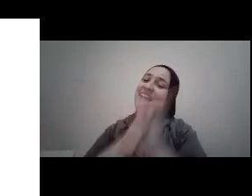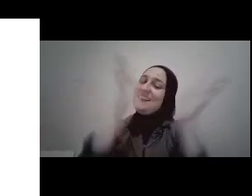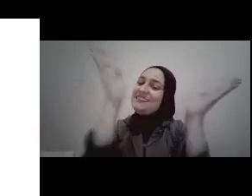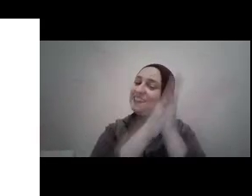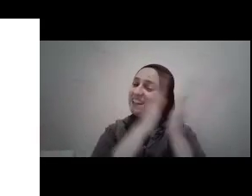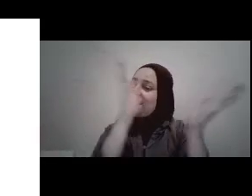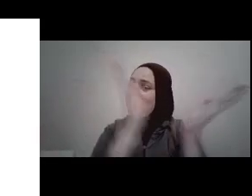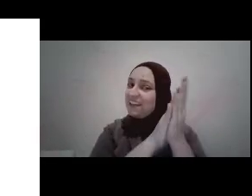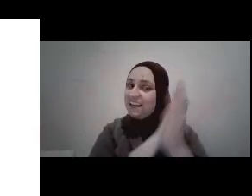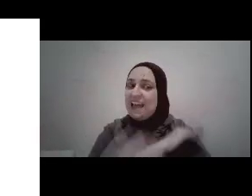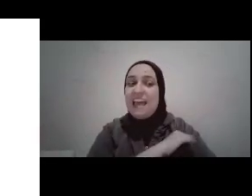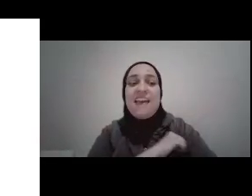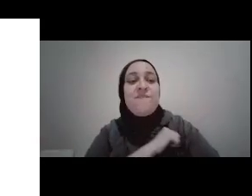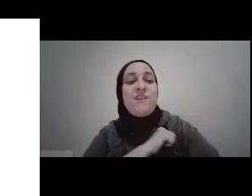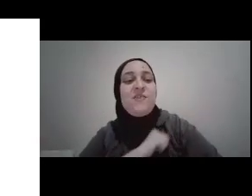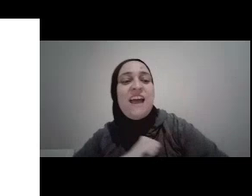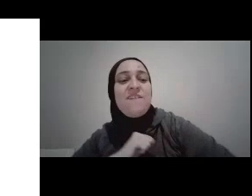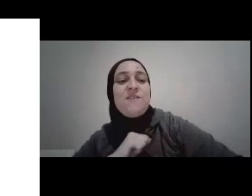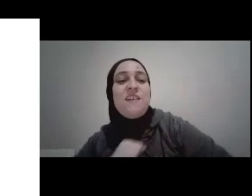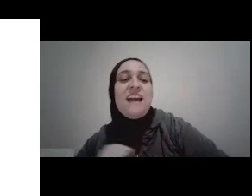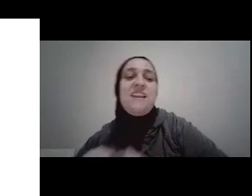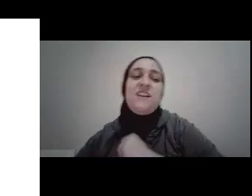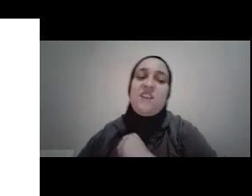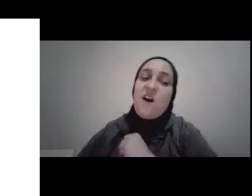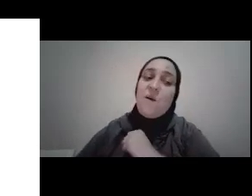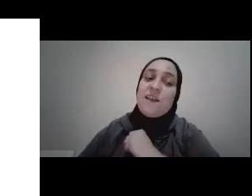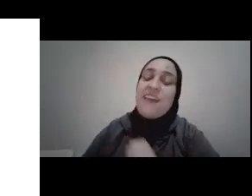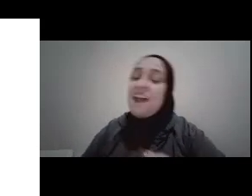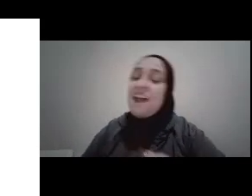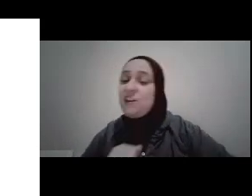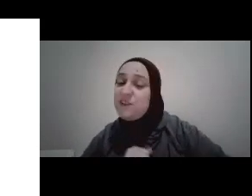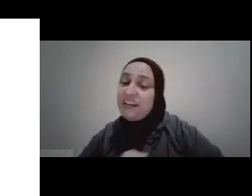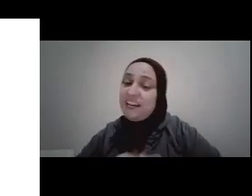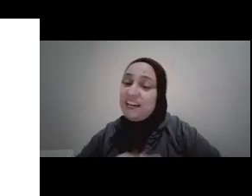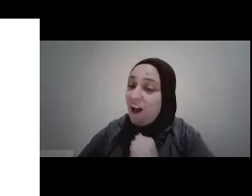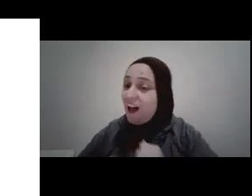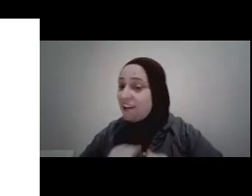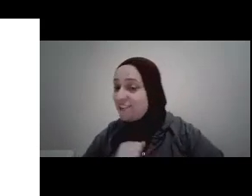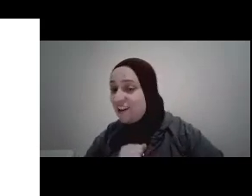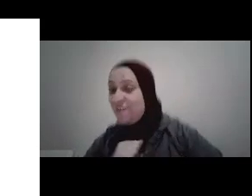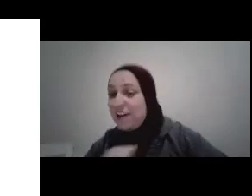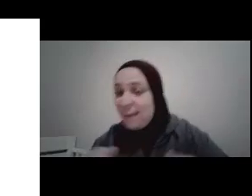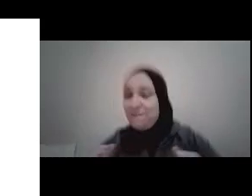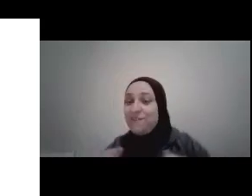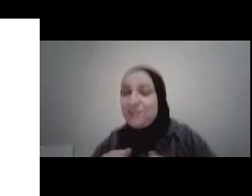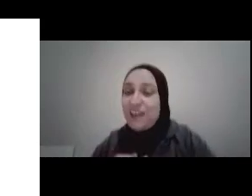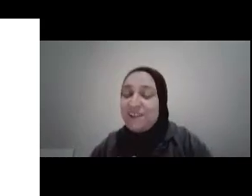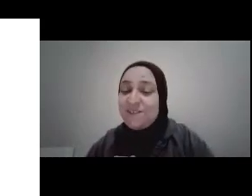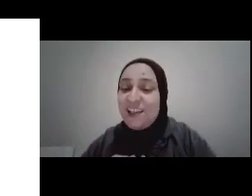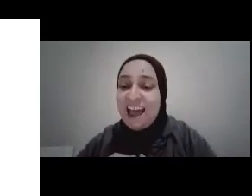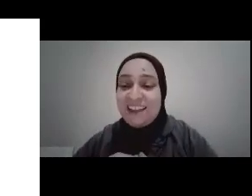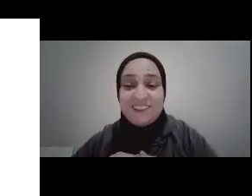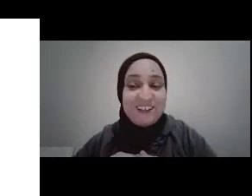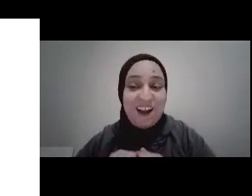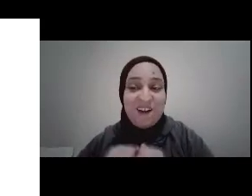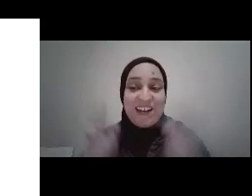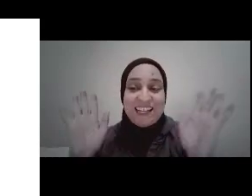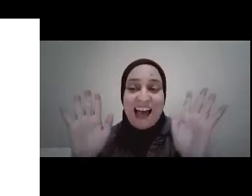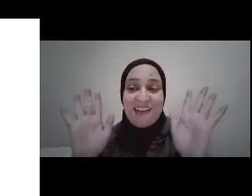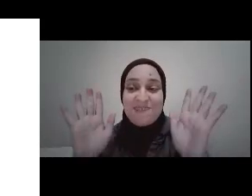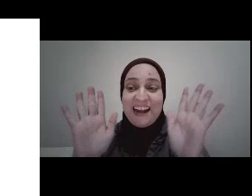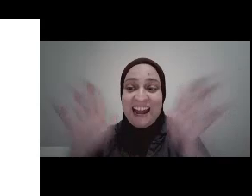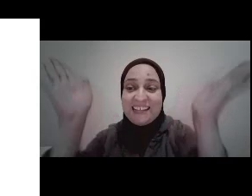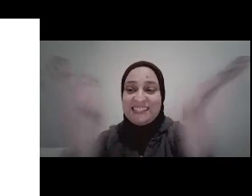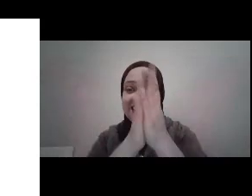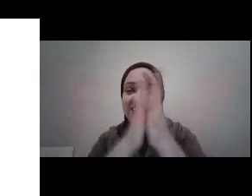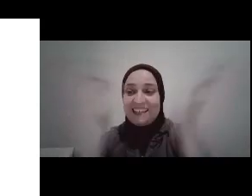your hands. If you're thankful and you know it, then you really ought to show it. If you're thankful and you know it,